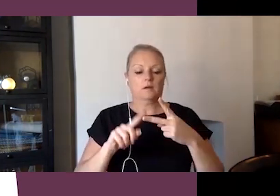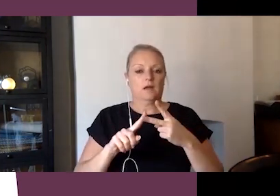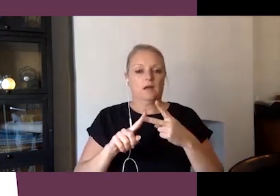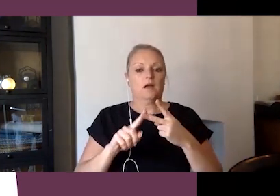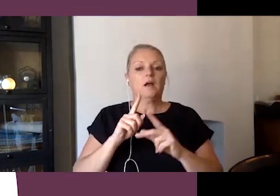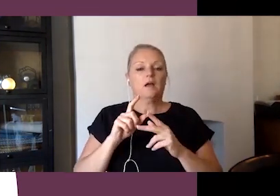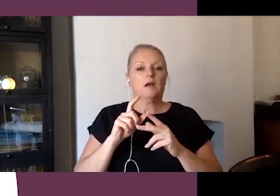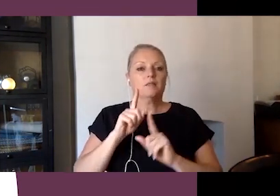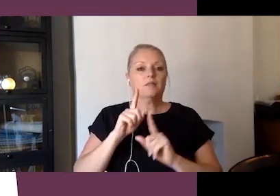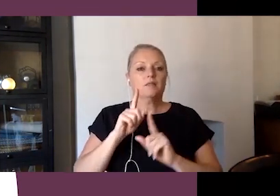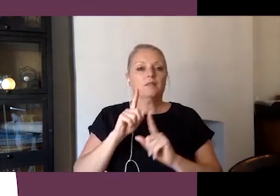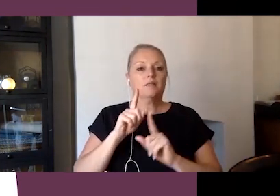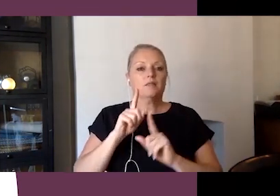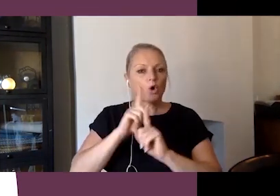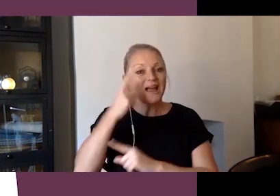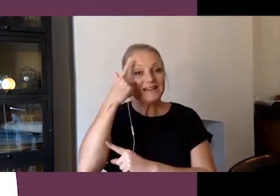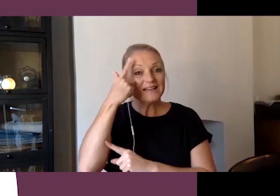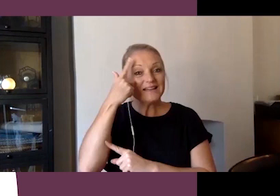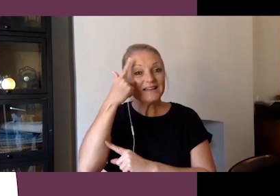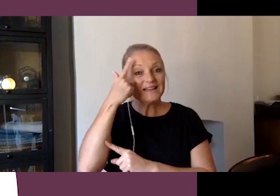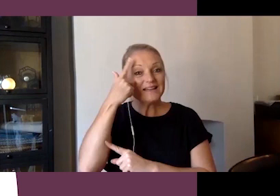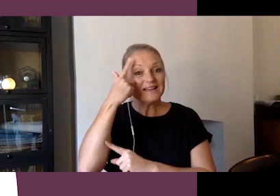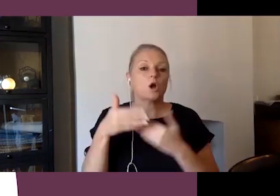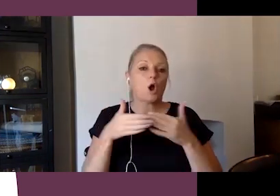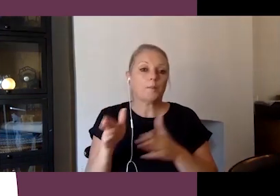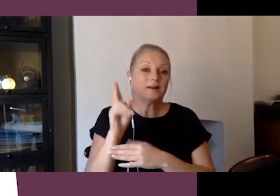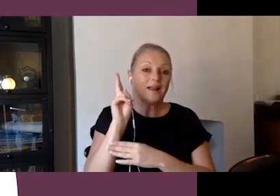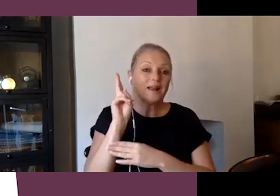the closing date is now Tuesday, the 14th of April.